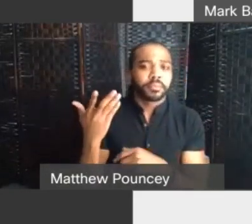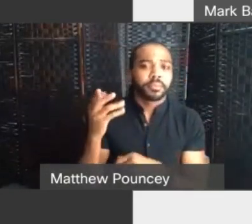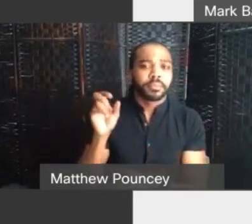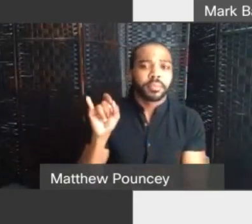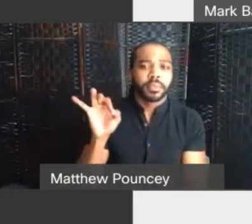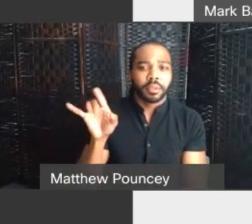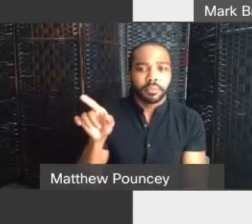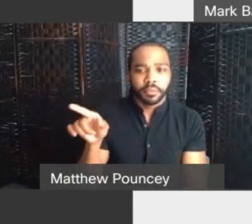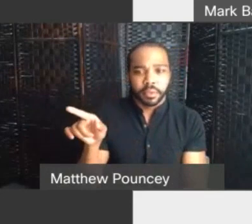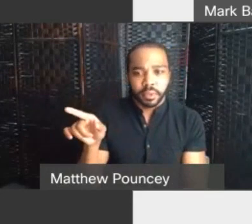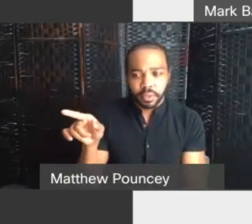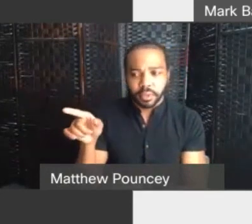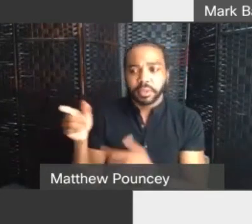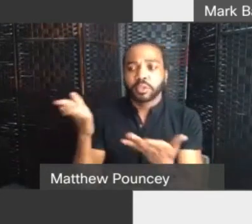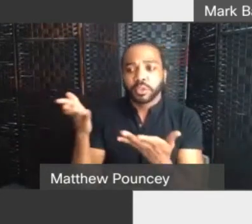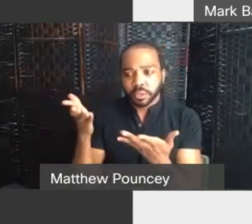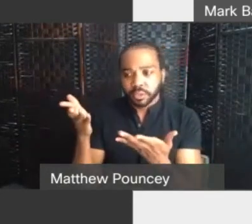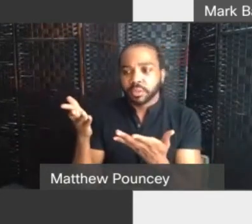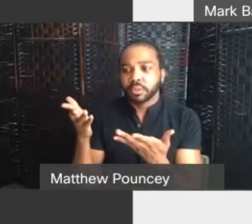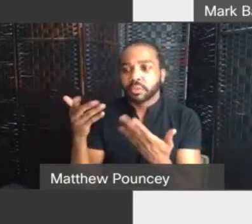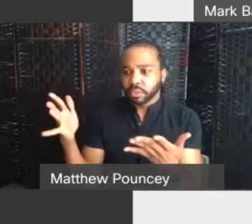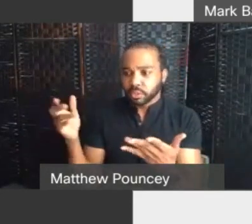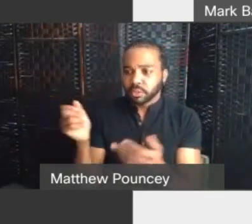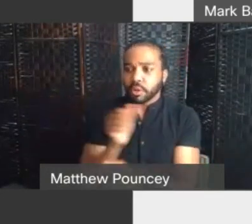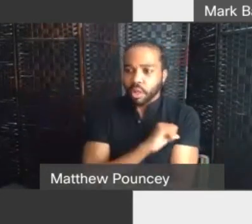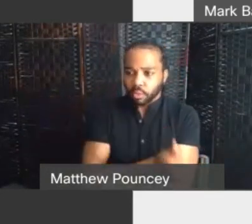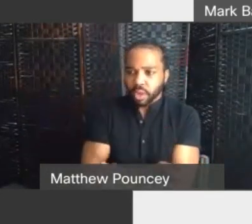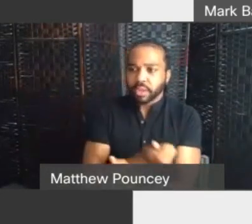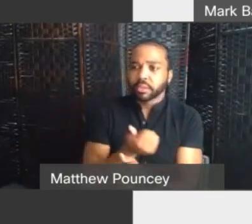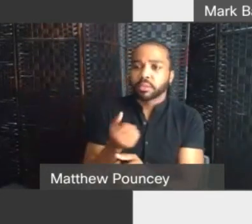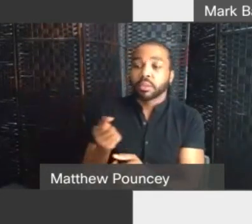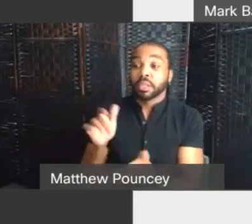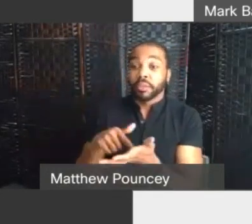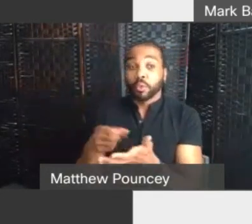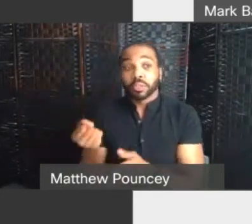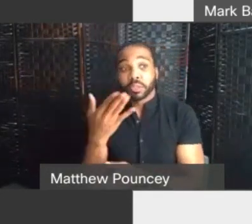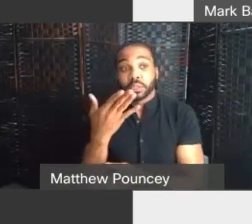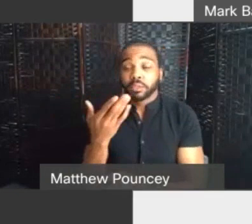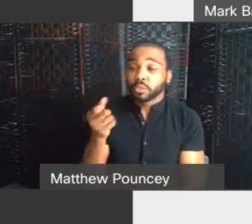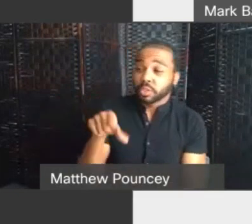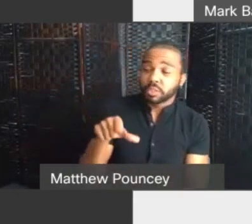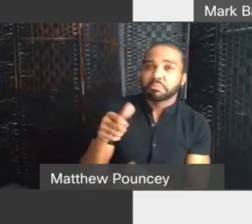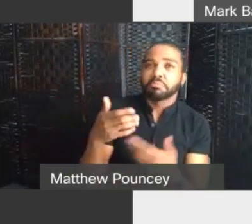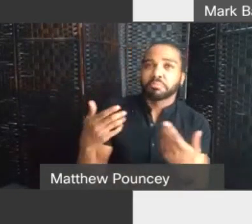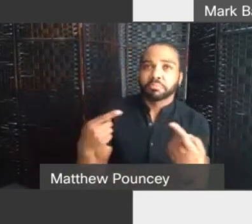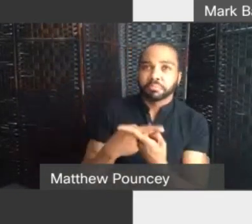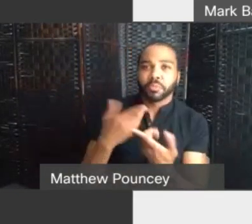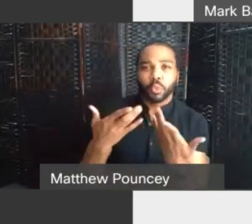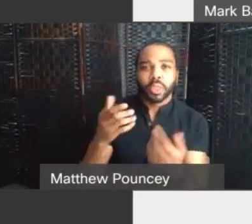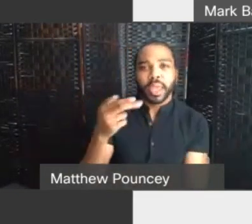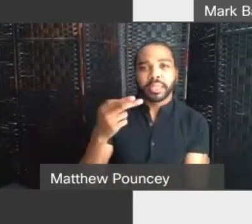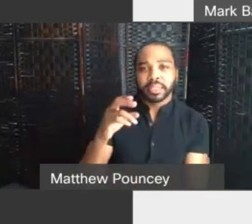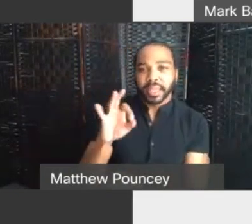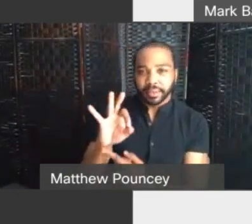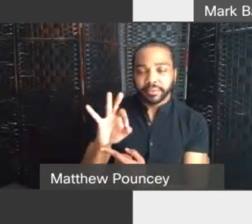was authorized and then it was rejected upon billing, that it's likely a DHCF issue. I also would like to